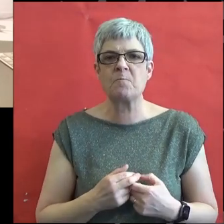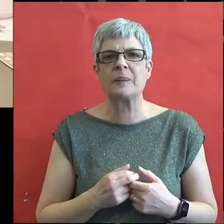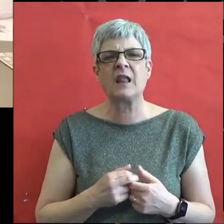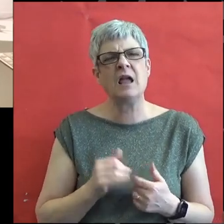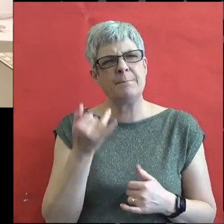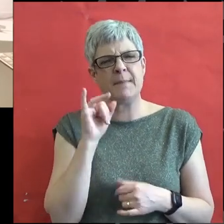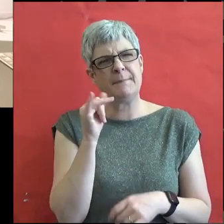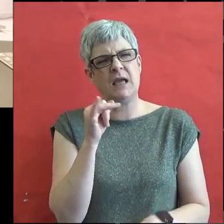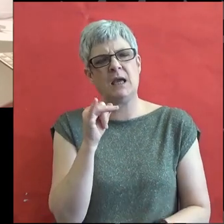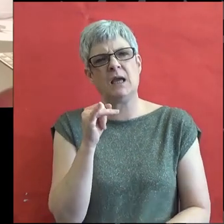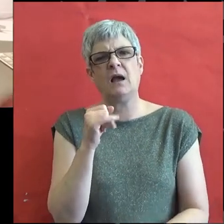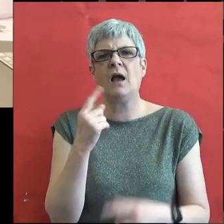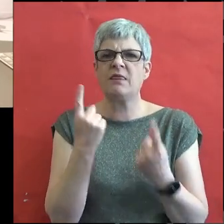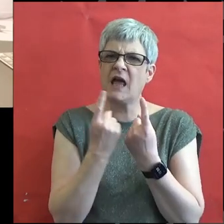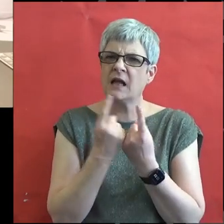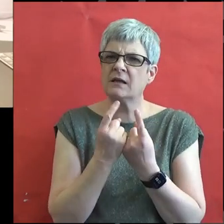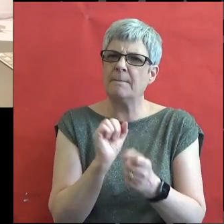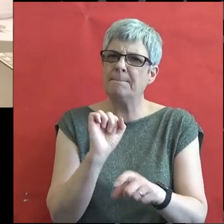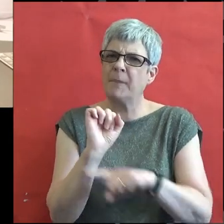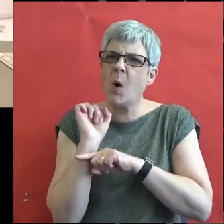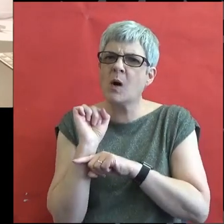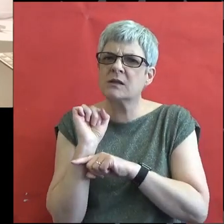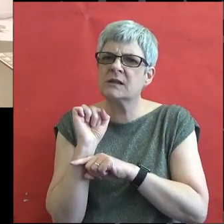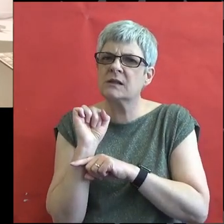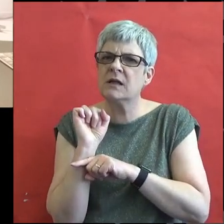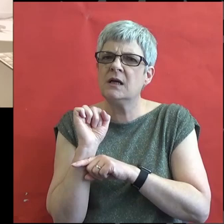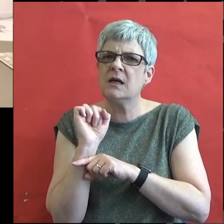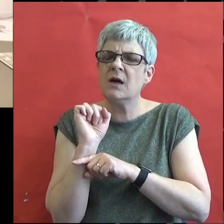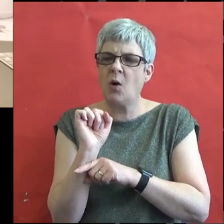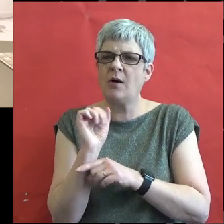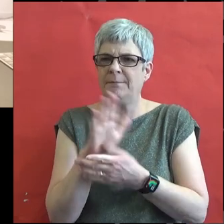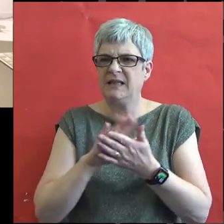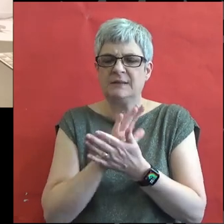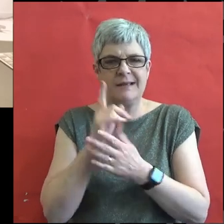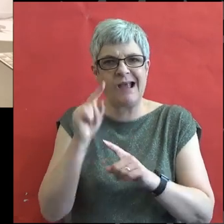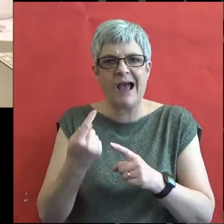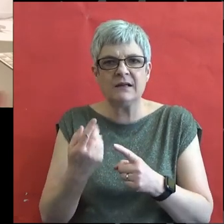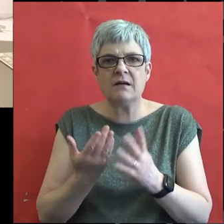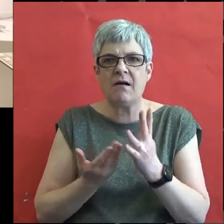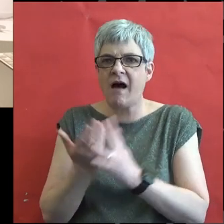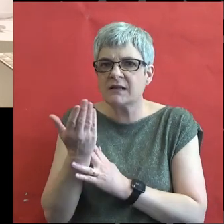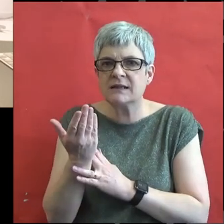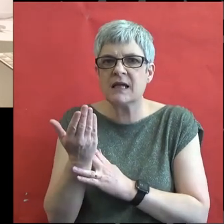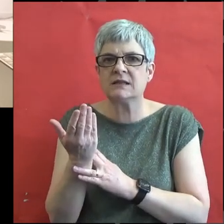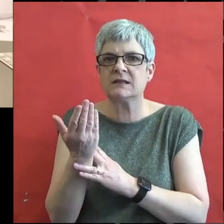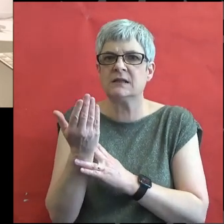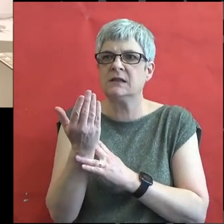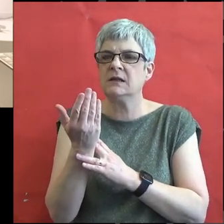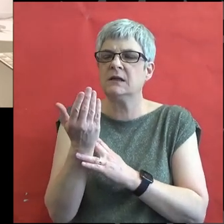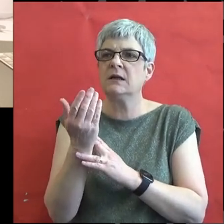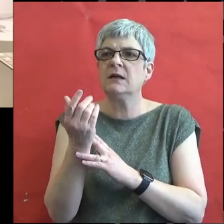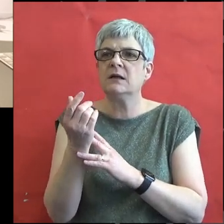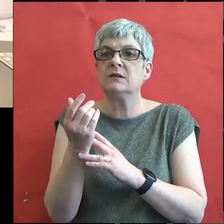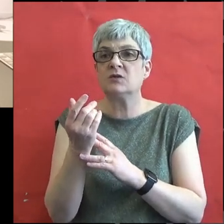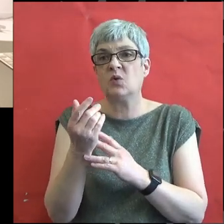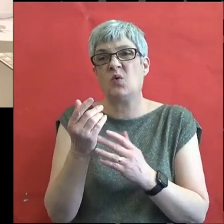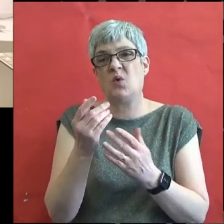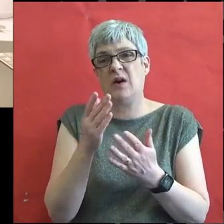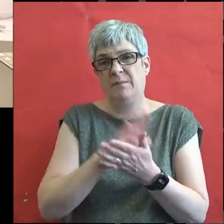It might be the thing that blocks or becomes a stumbling block rather to other people who want to see Jesus.